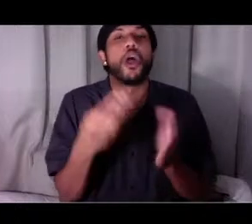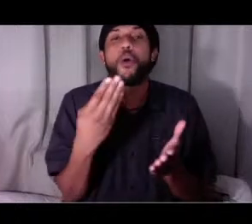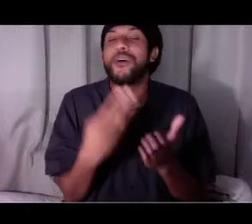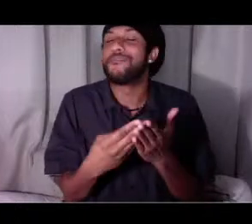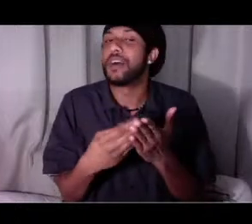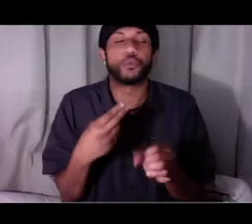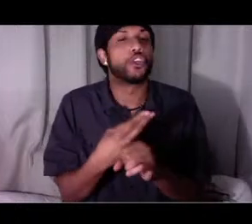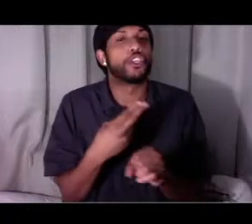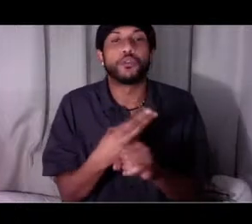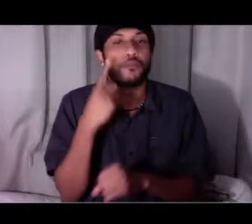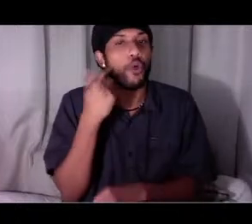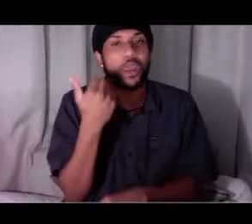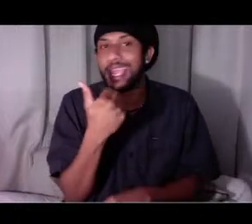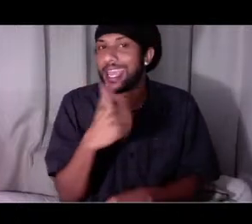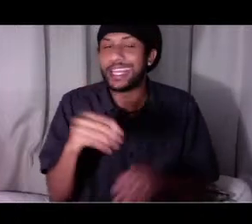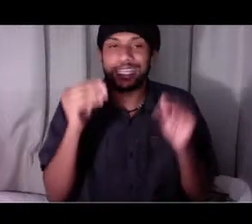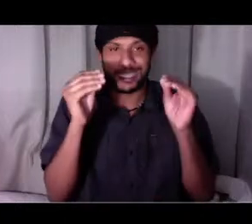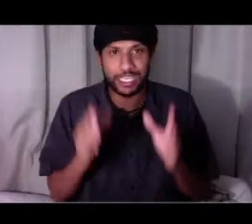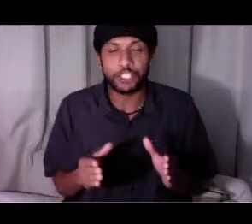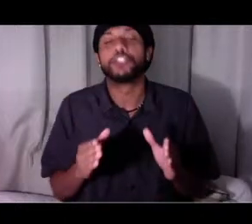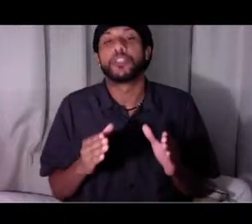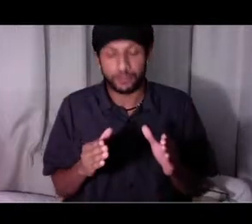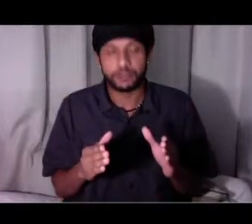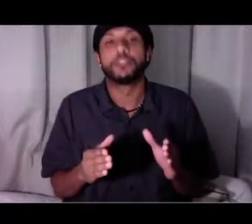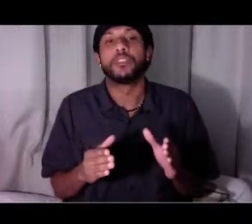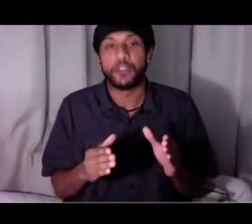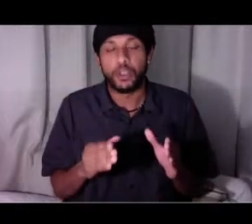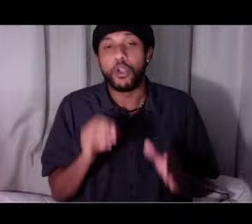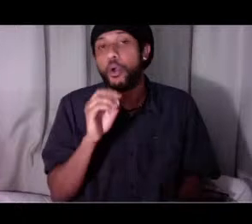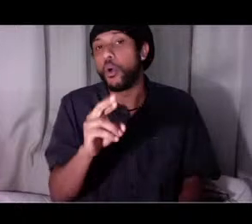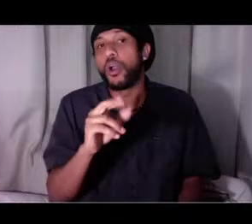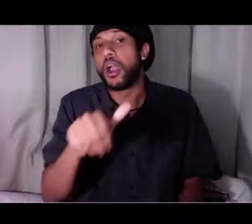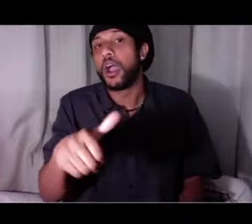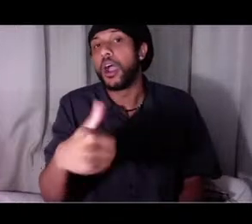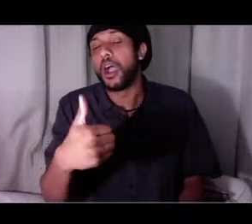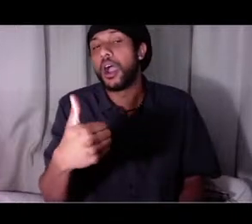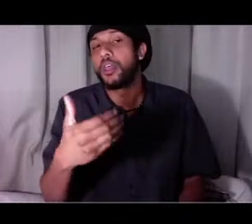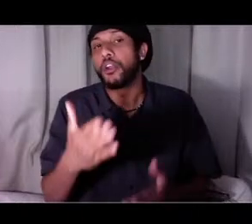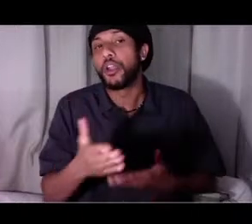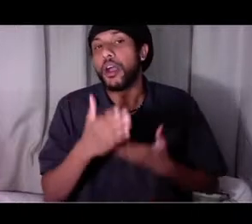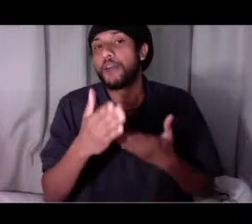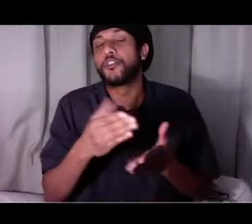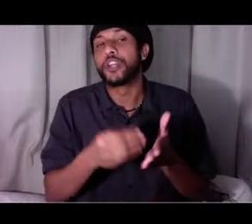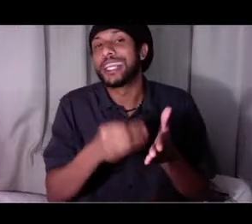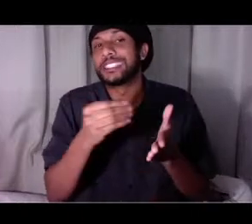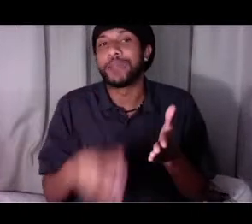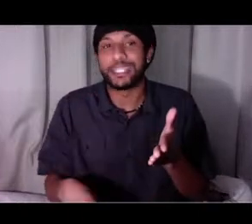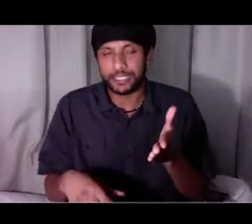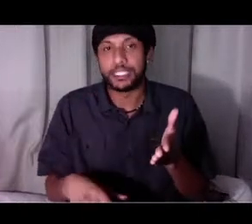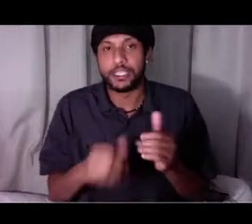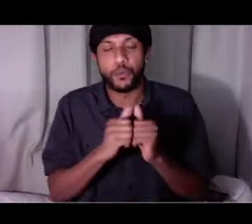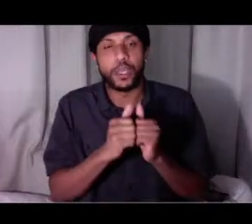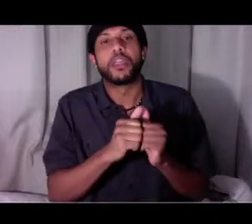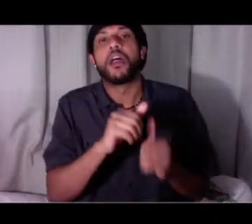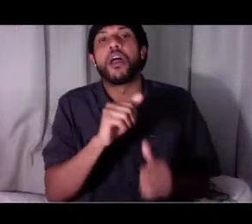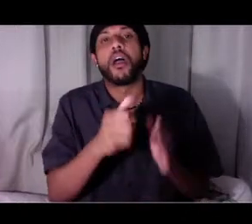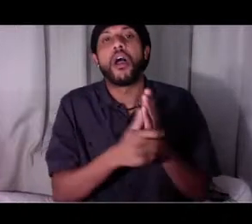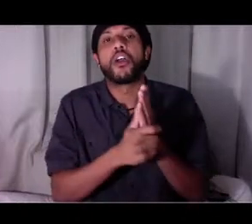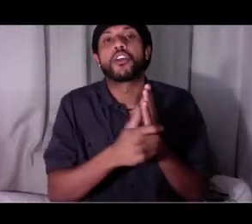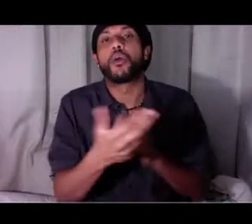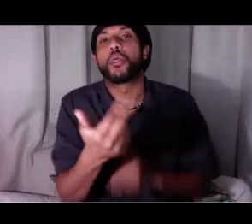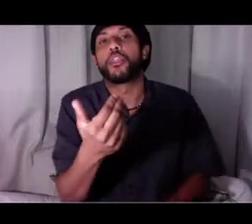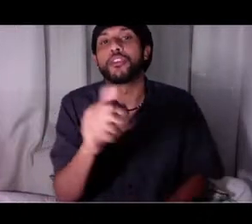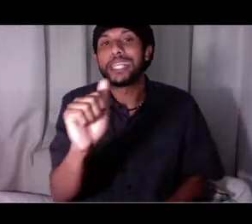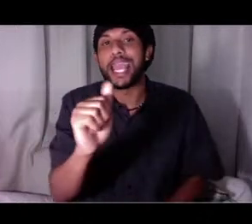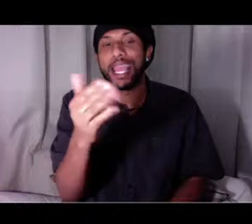for any teacher or administ salaries or other operating expenses prohibited by article 13A